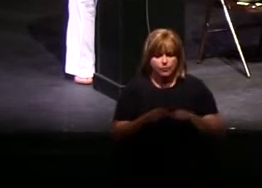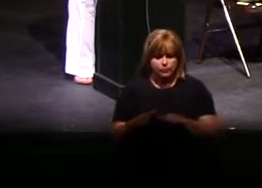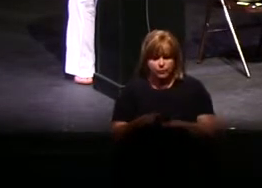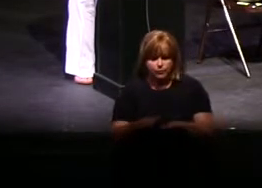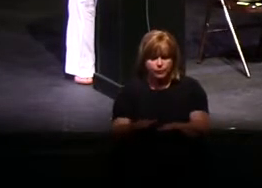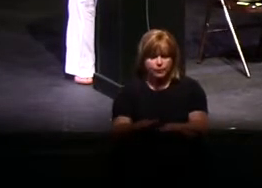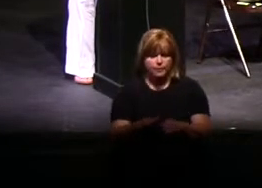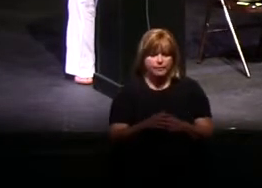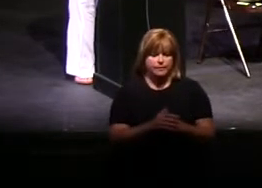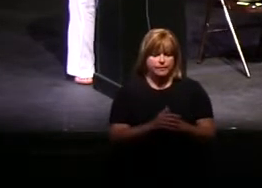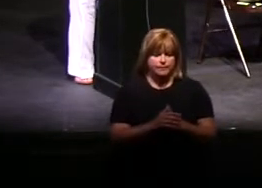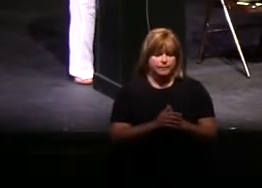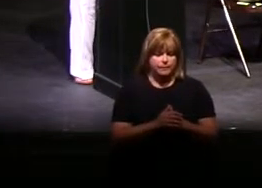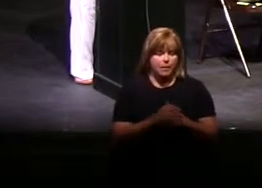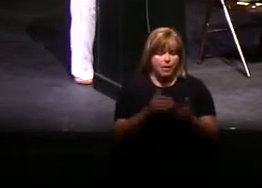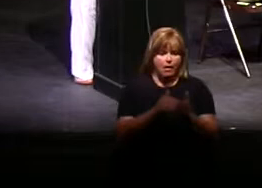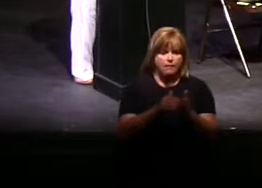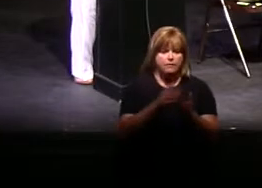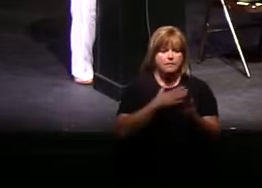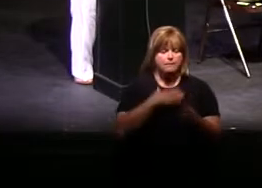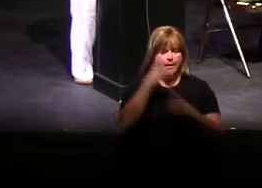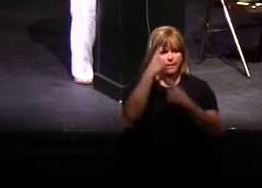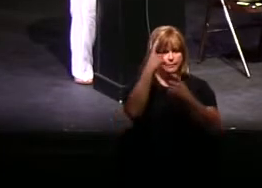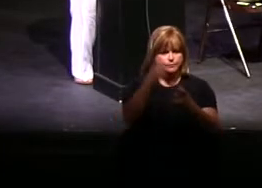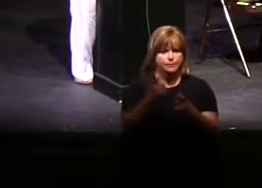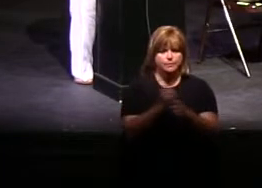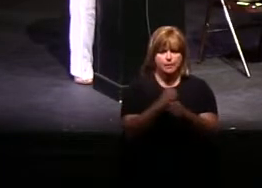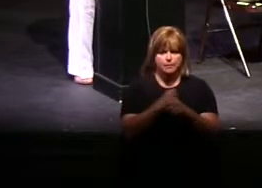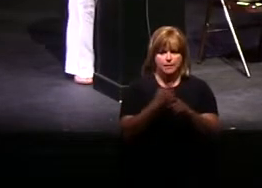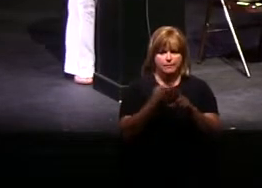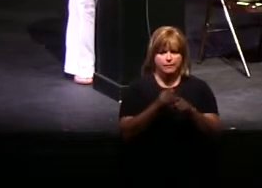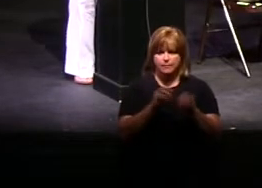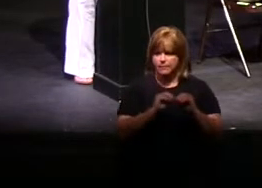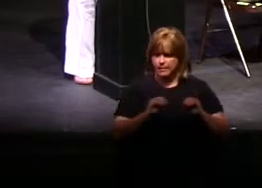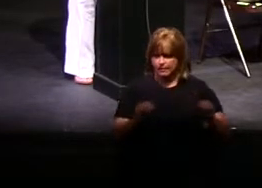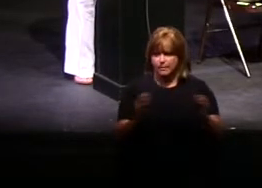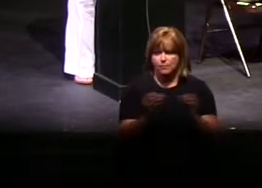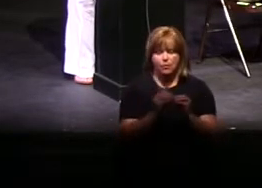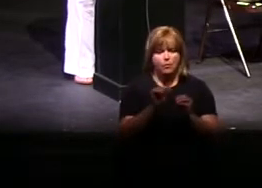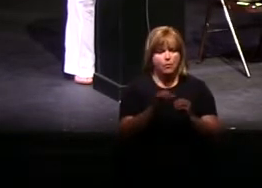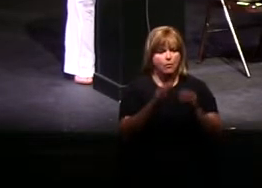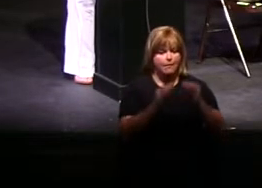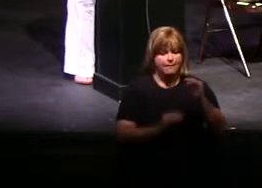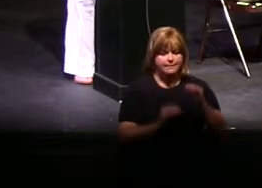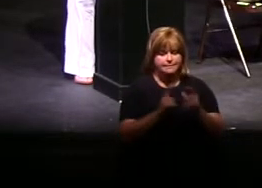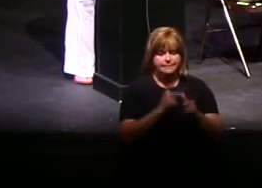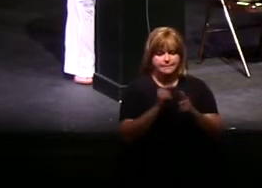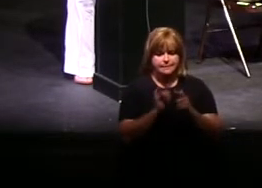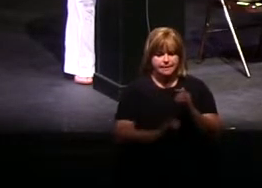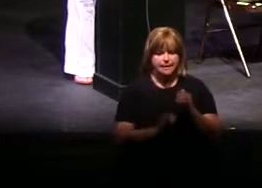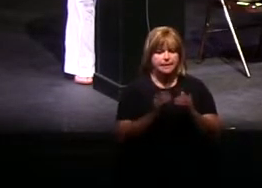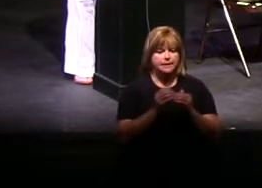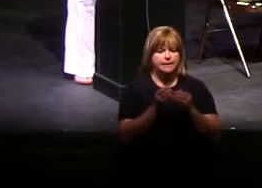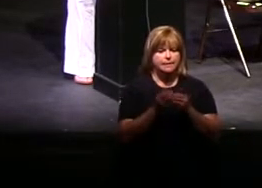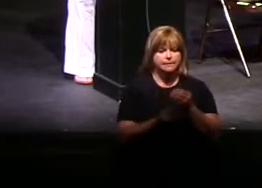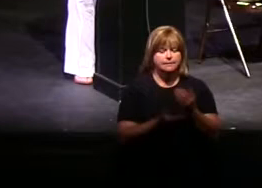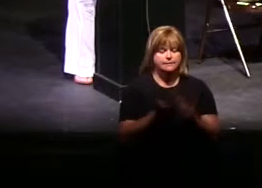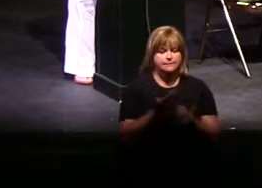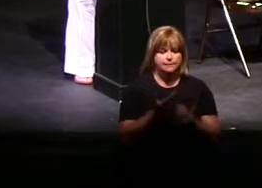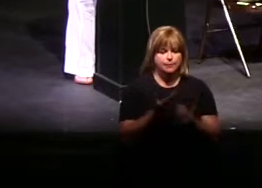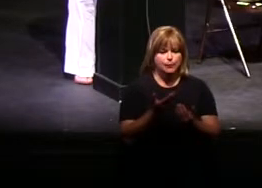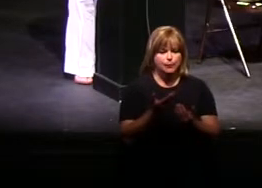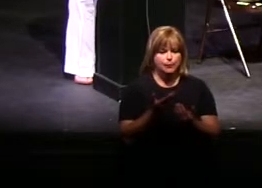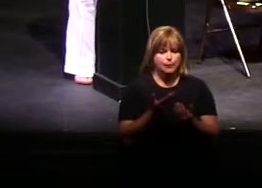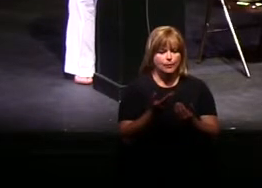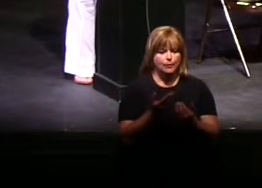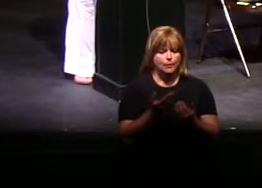into sleep. Often my dreams are made of nothing more or less than the simple and singular event